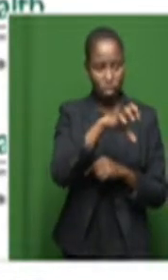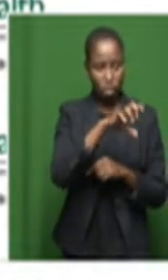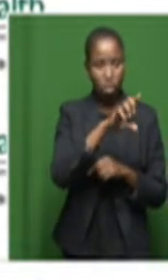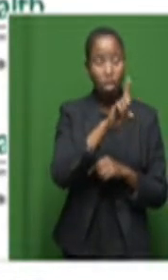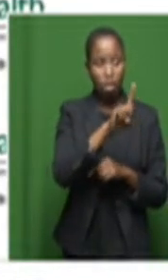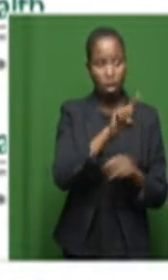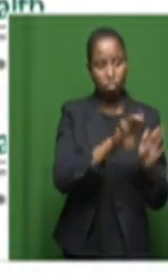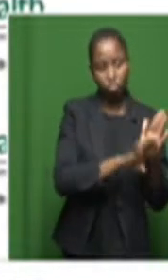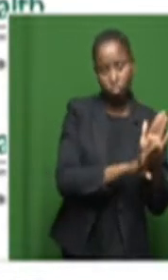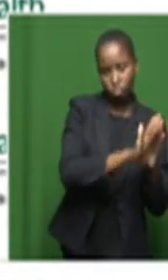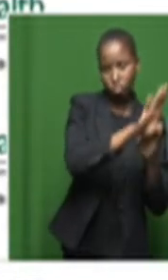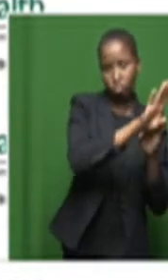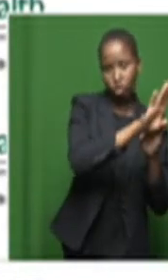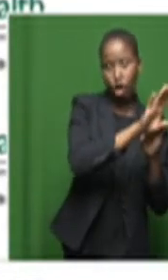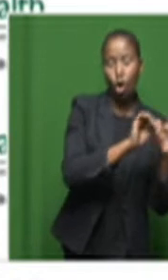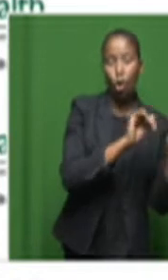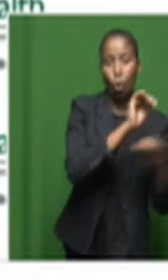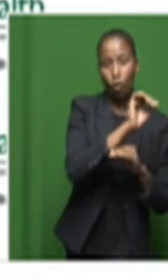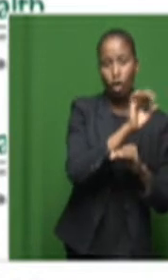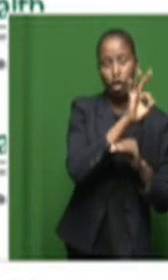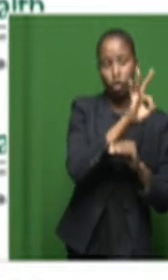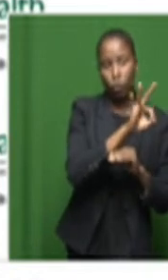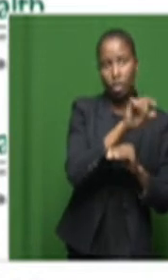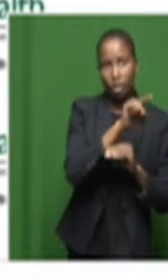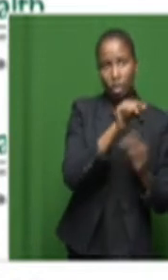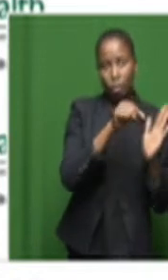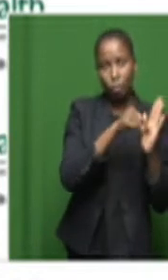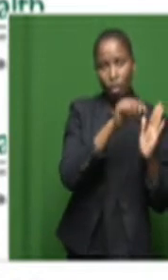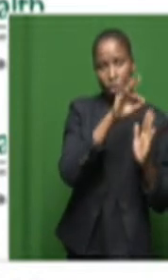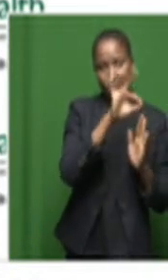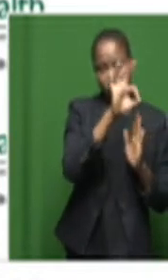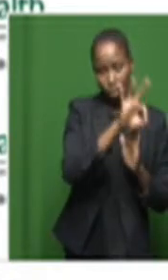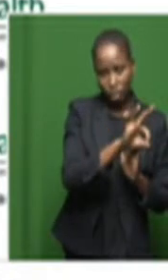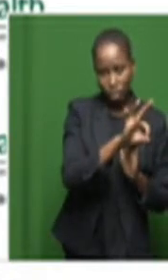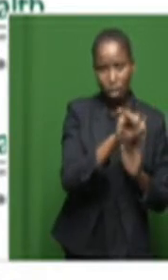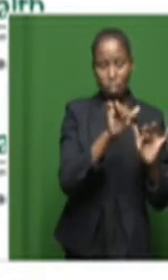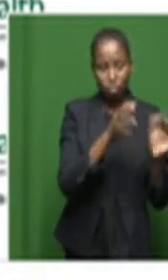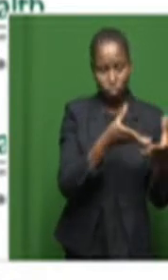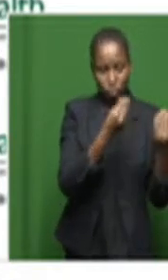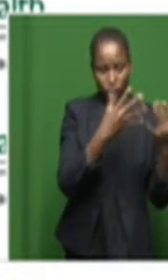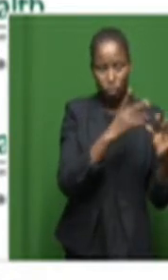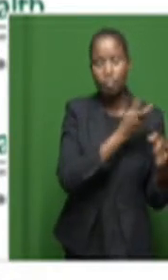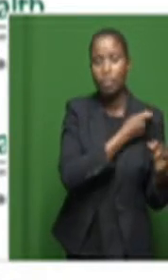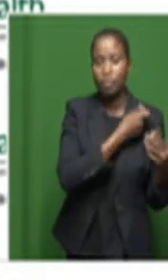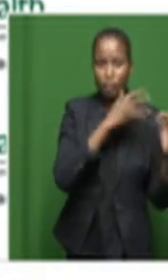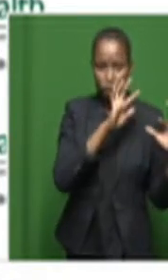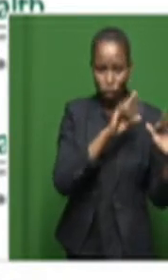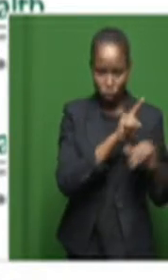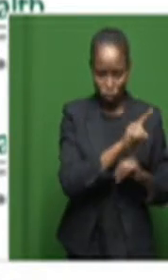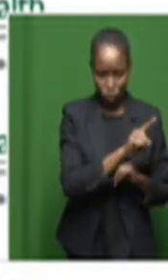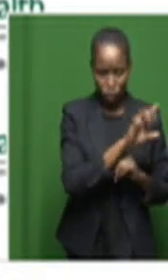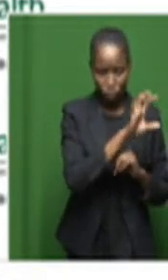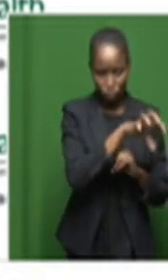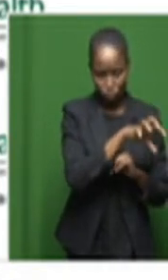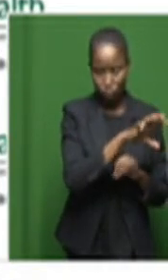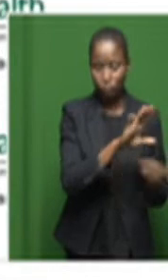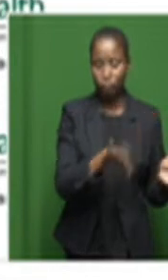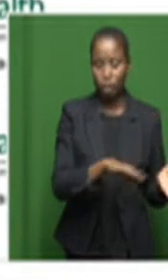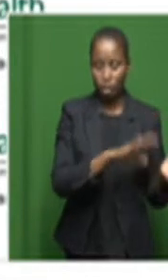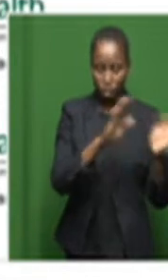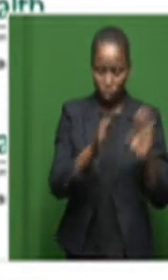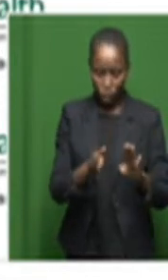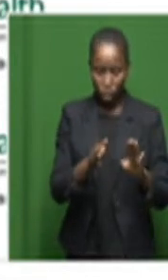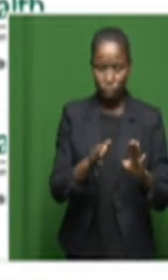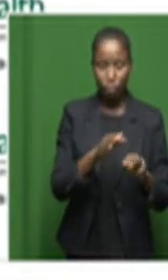over 23.3% of its population having received a vaccine. And second